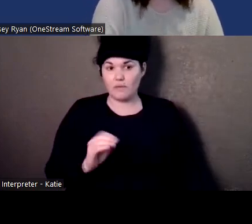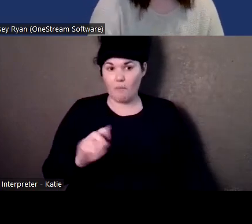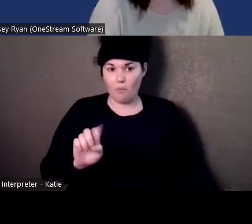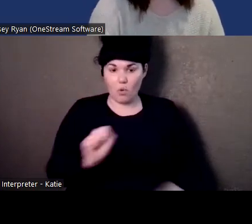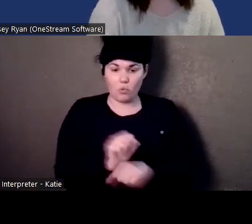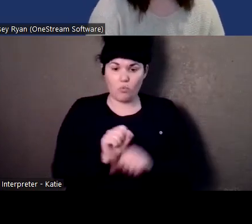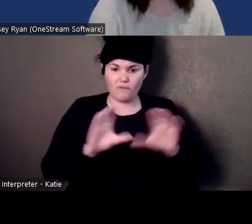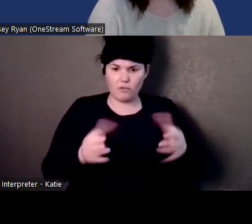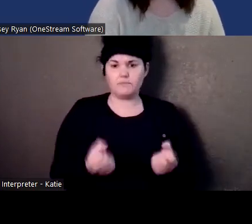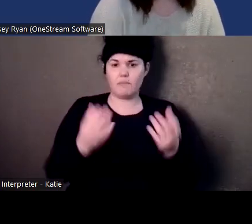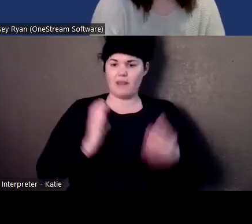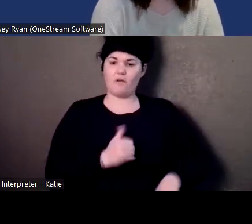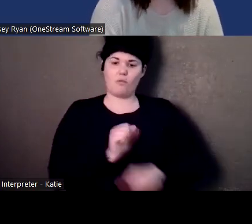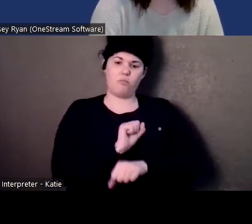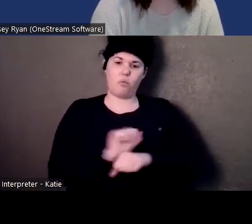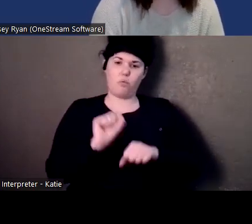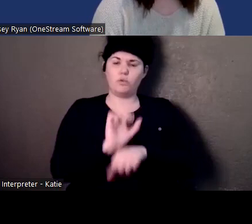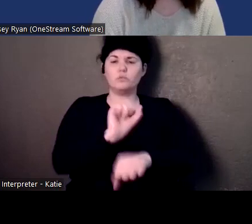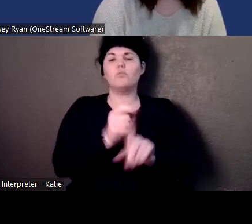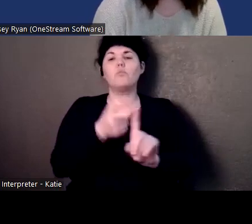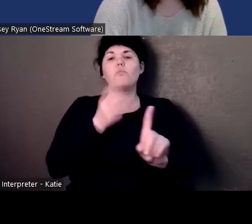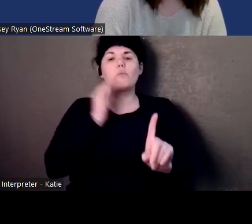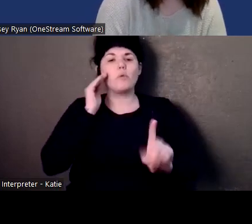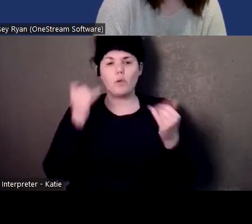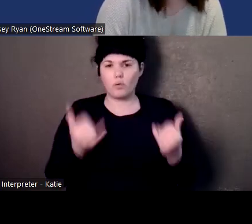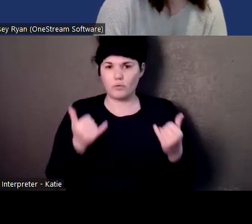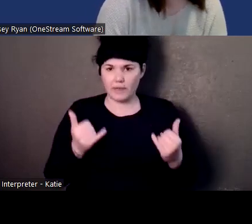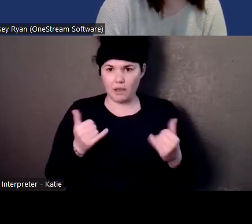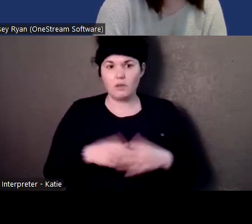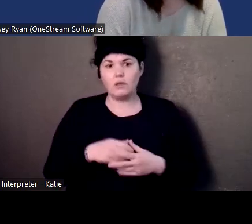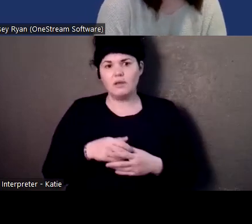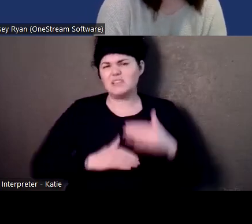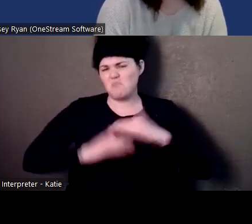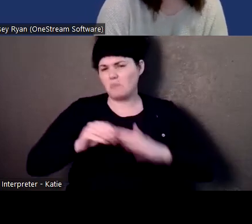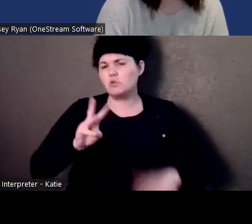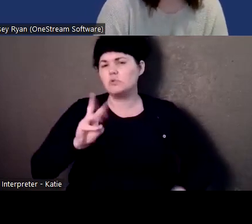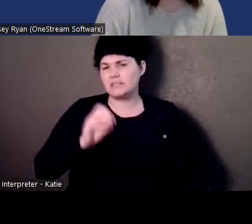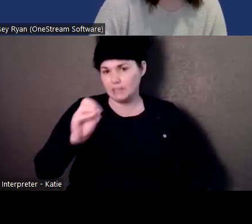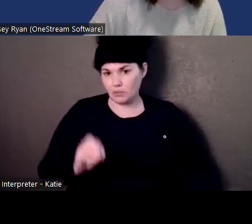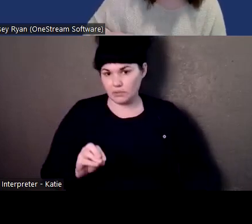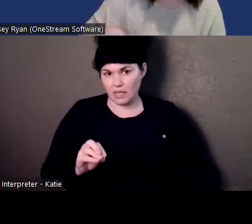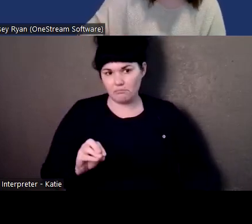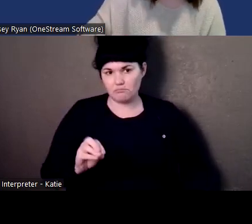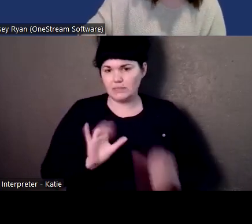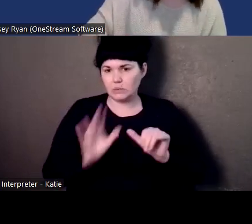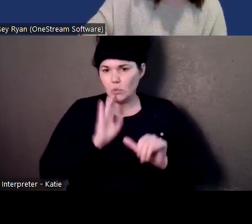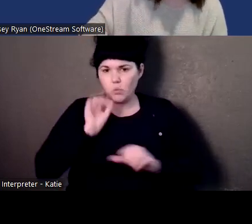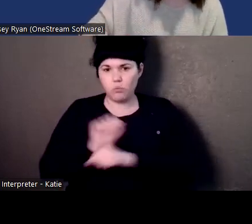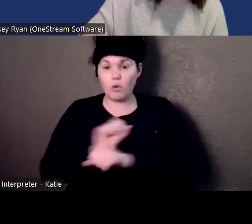remote. I'd say up to about 60% are remote, but some do still attend in office.